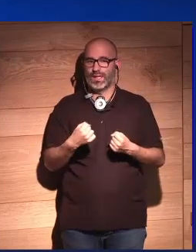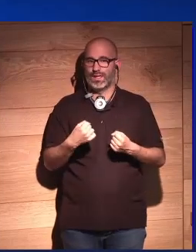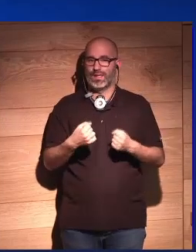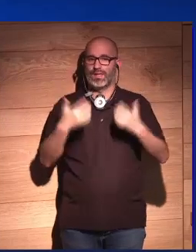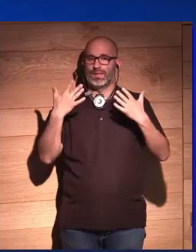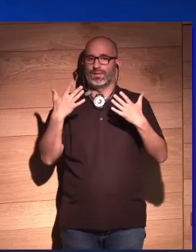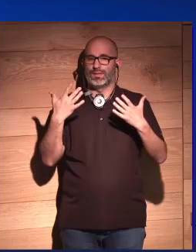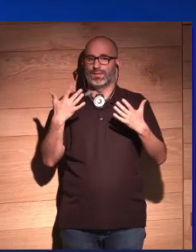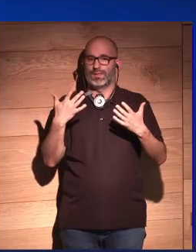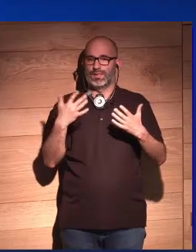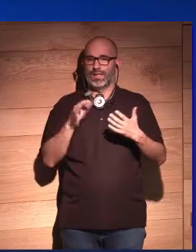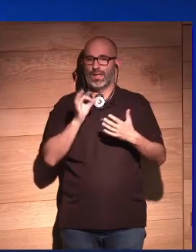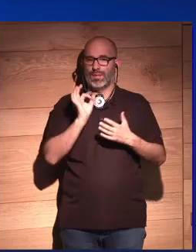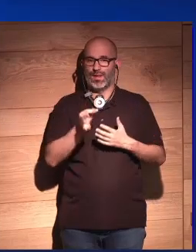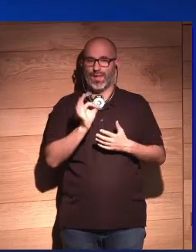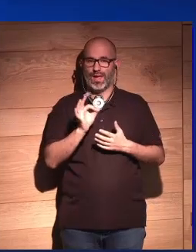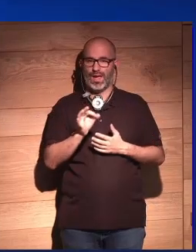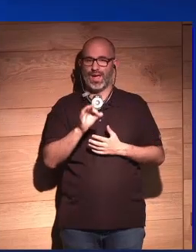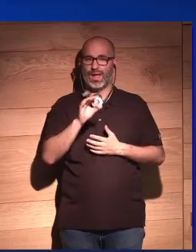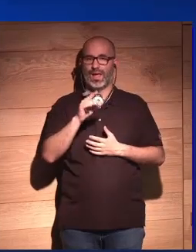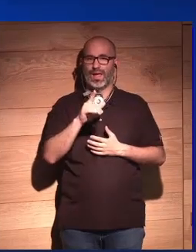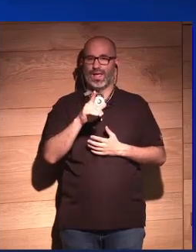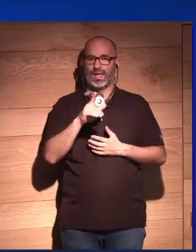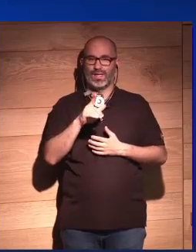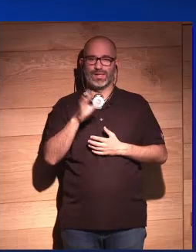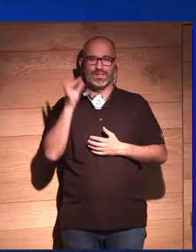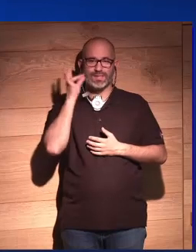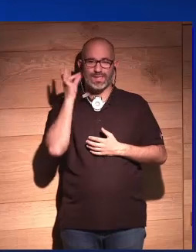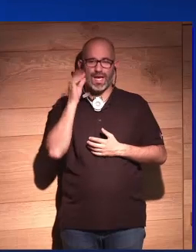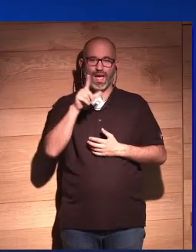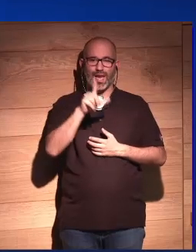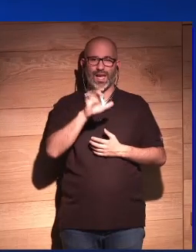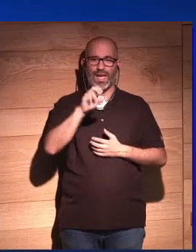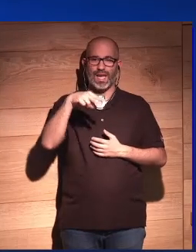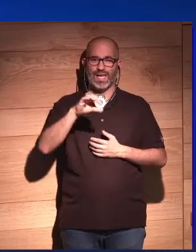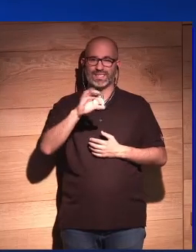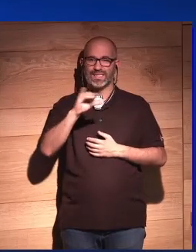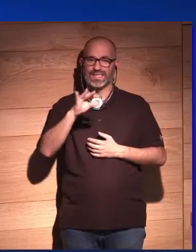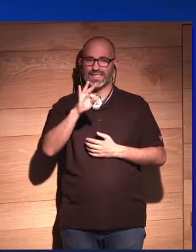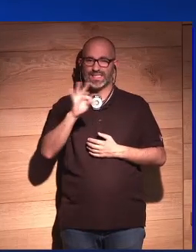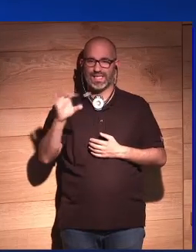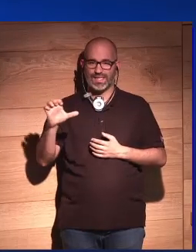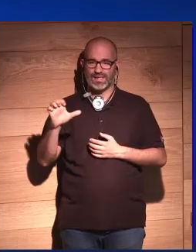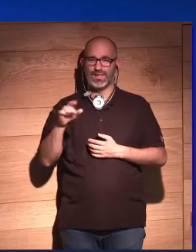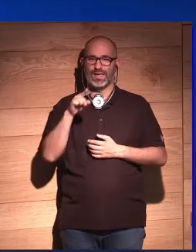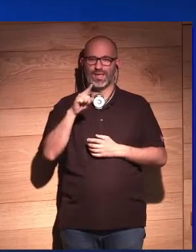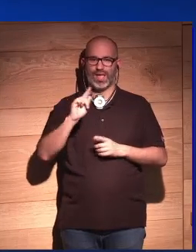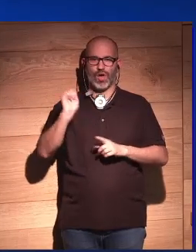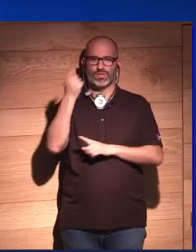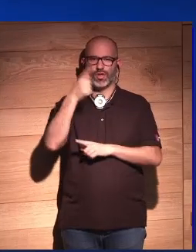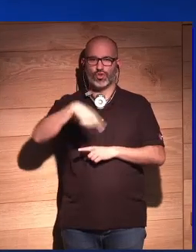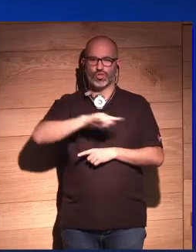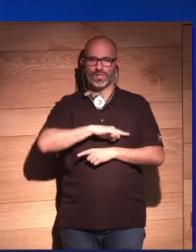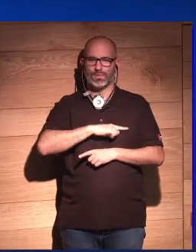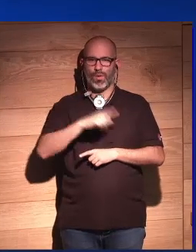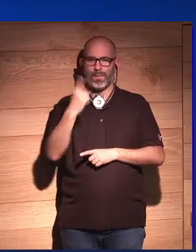doesn't make you sick anymore. You can walk around. These kinds of the abilities and the capabilities of the